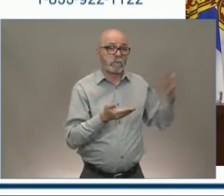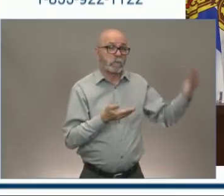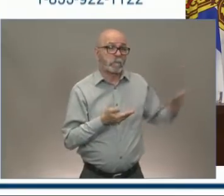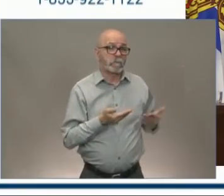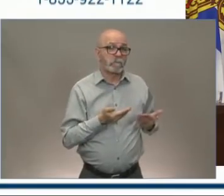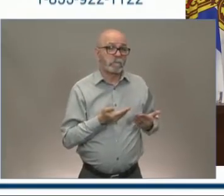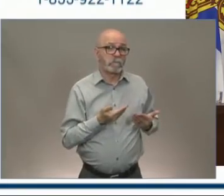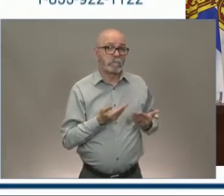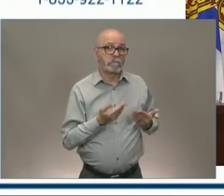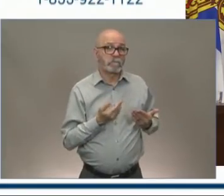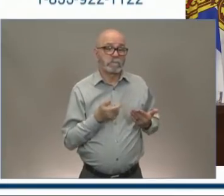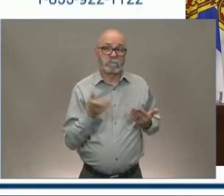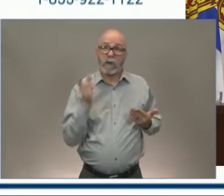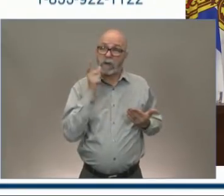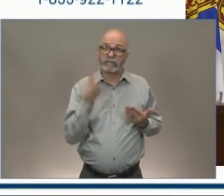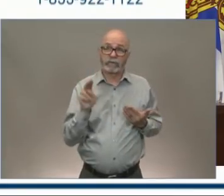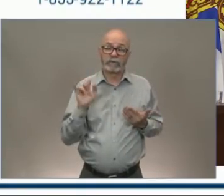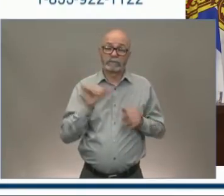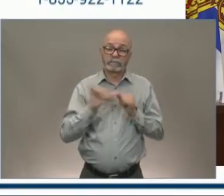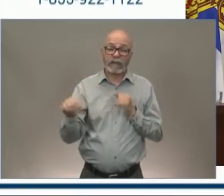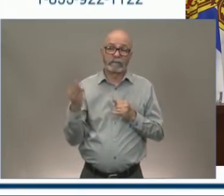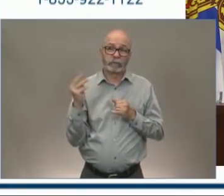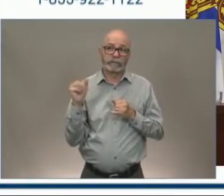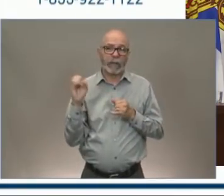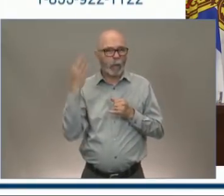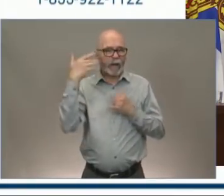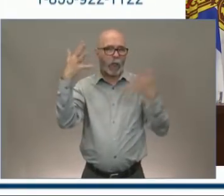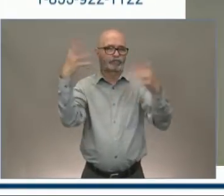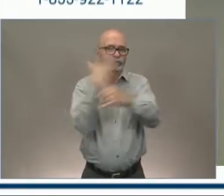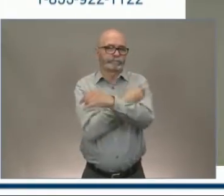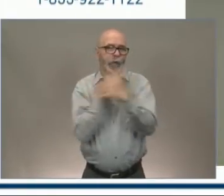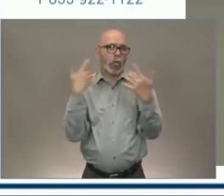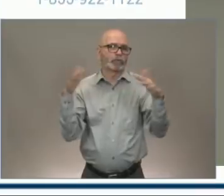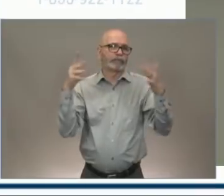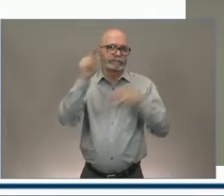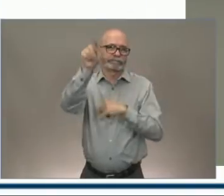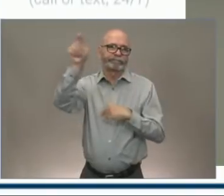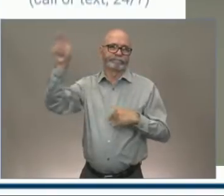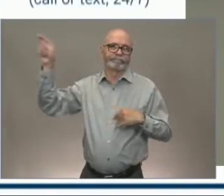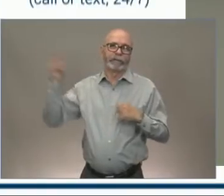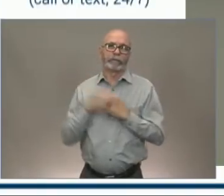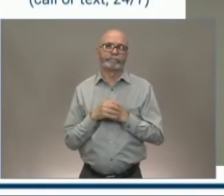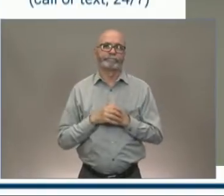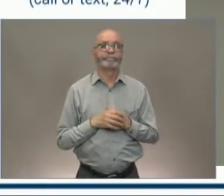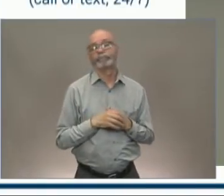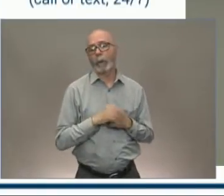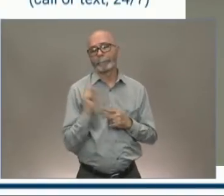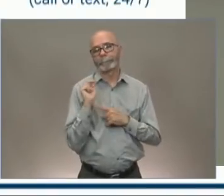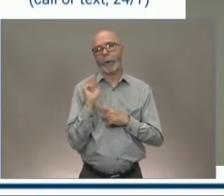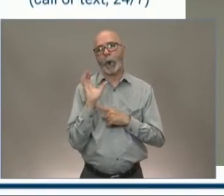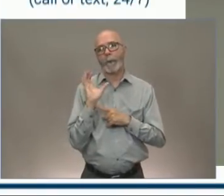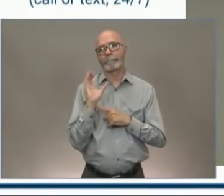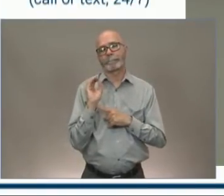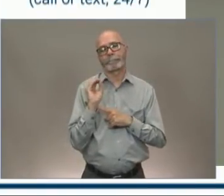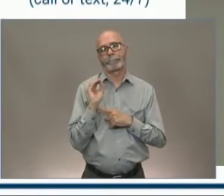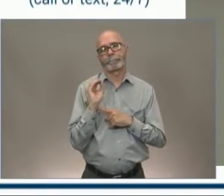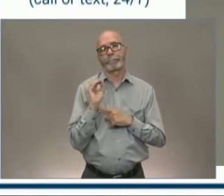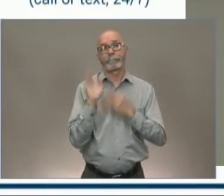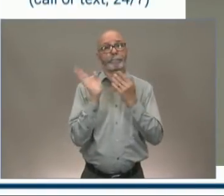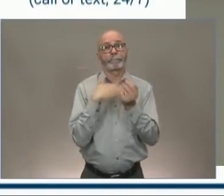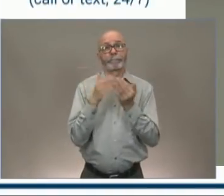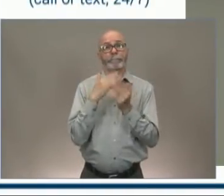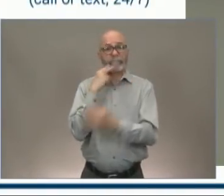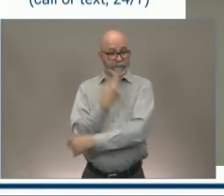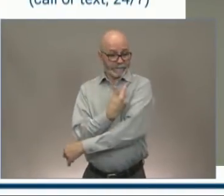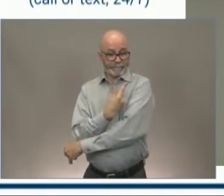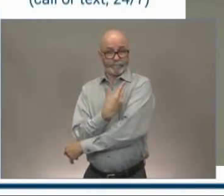if you've been vaccinated? I don't, because what we don't yet know around the vaccines is that we know, because all the trials have been built up around how effective